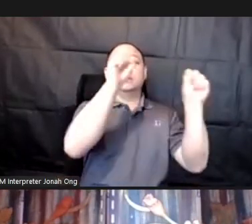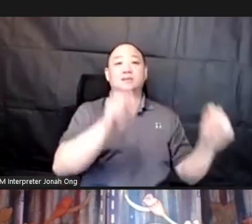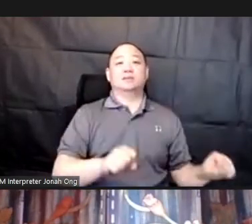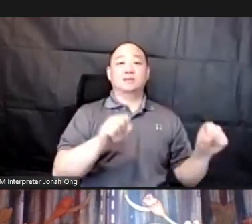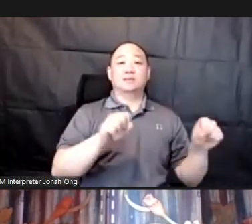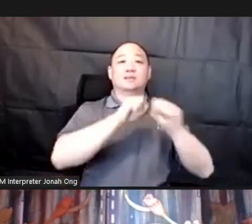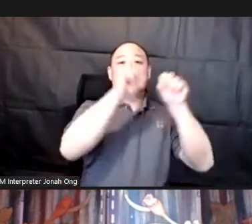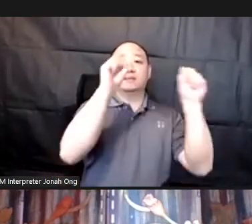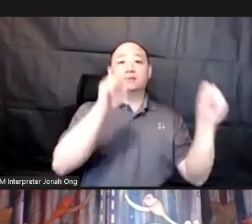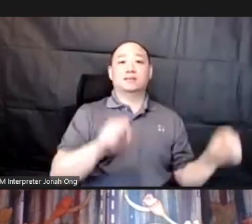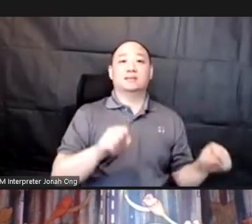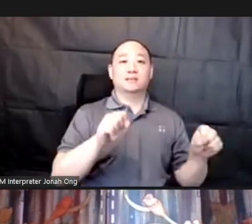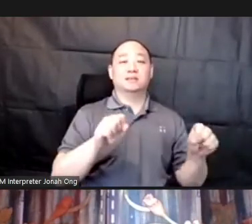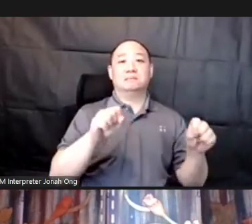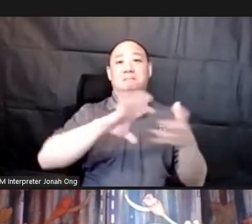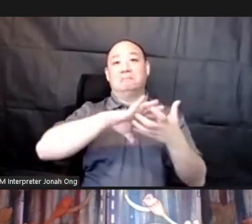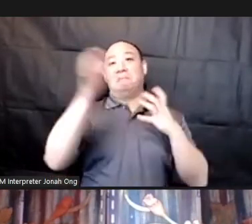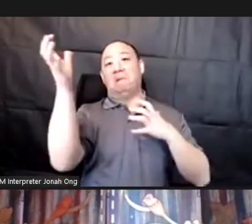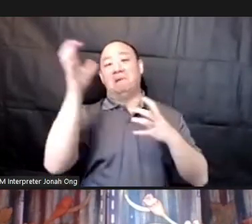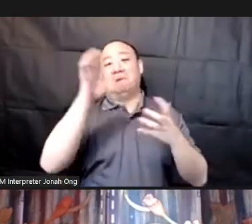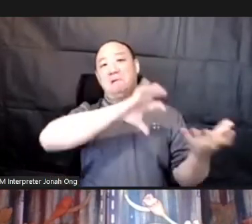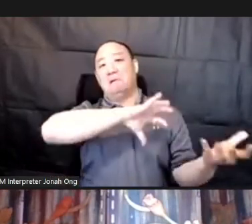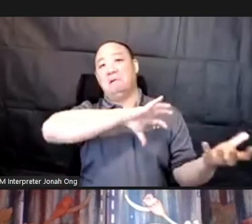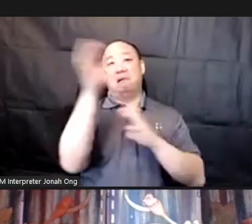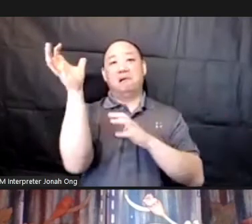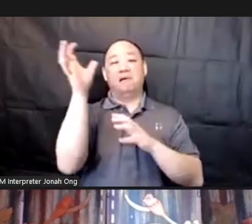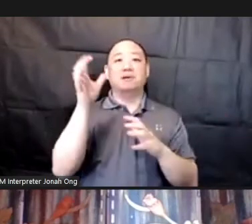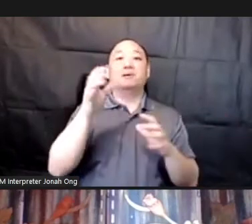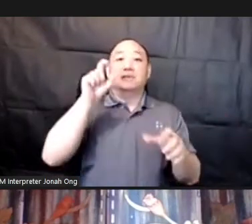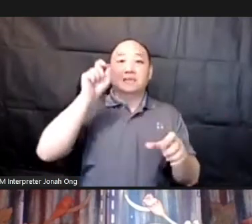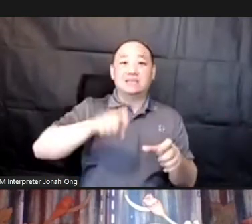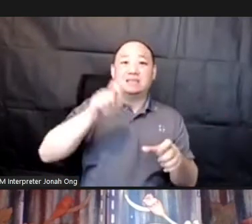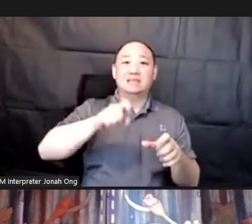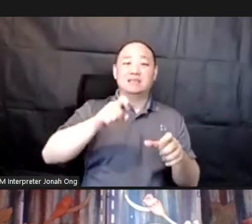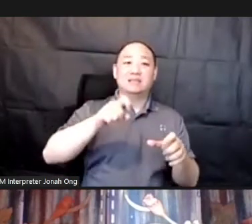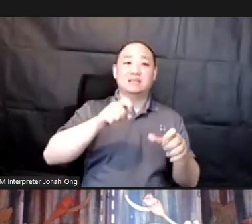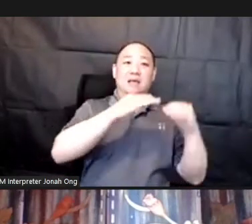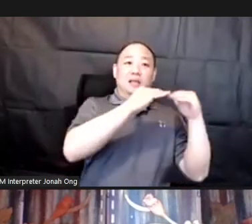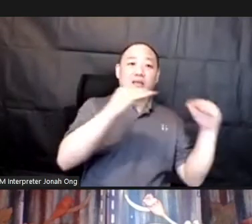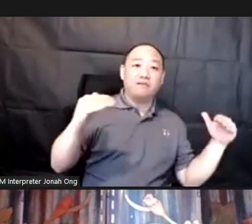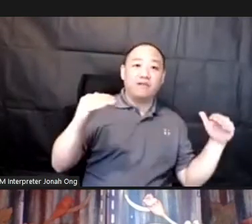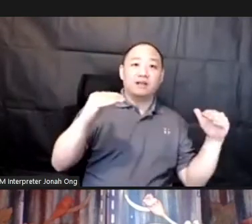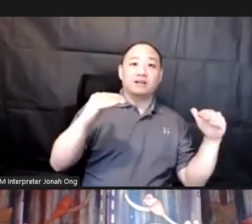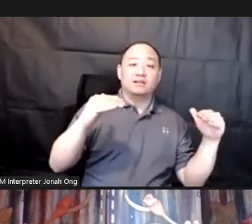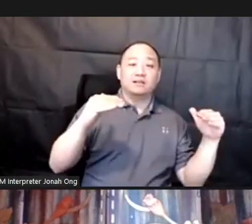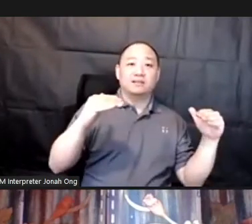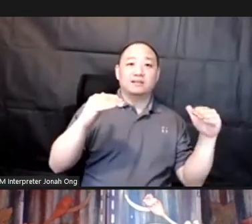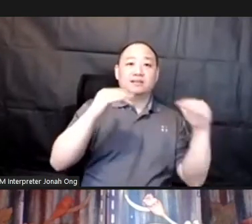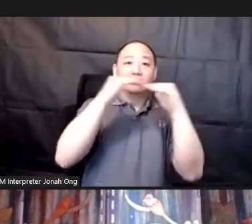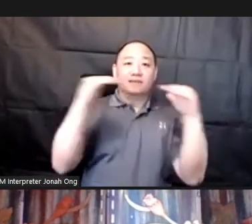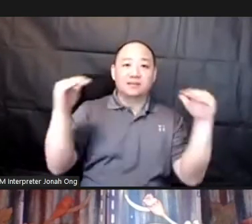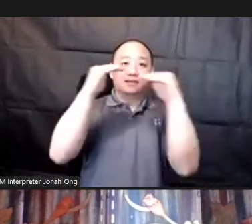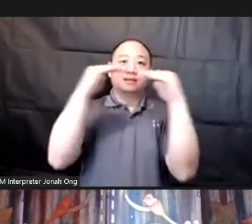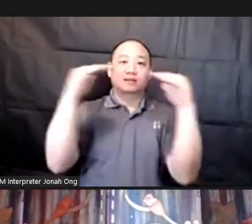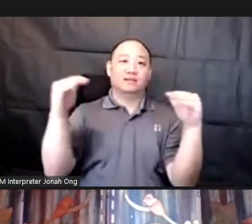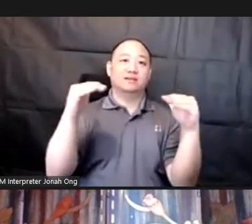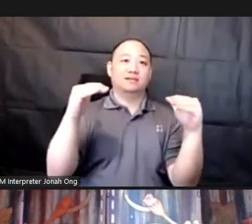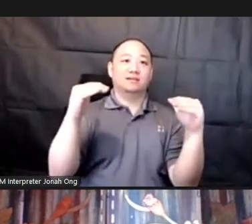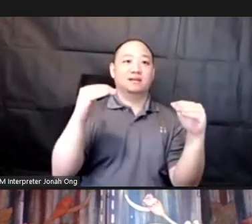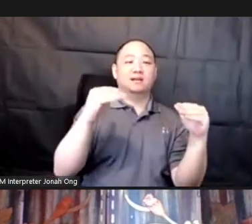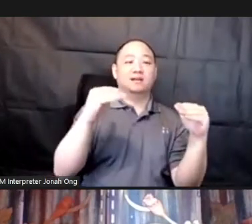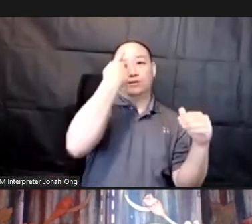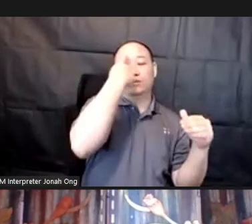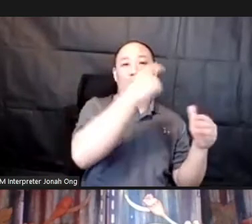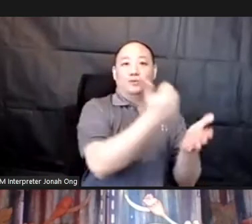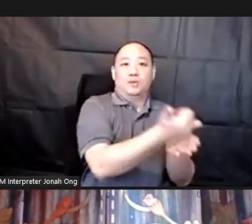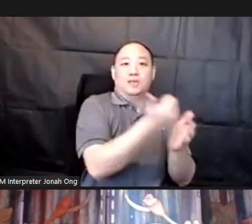different efforts from different stakeholders. Like I think that what you mentioned in the Netflix, the